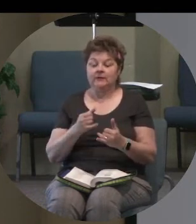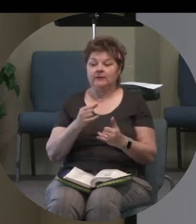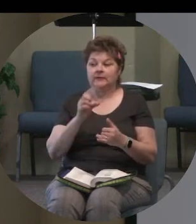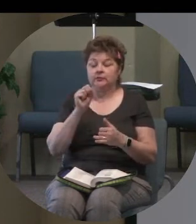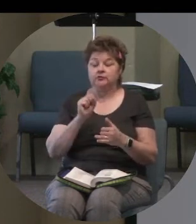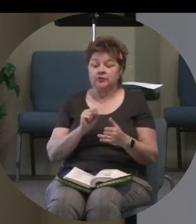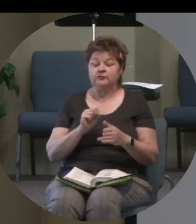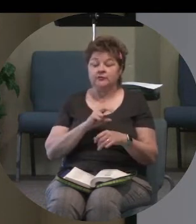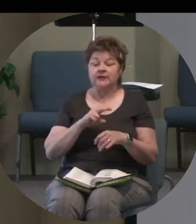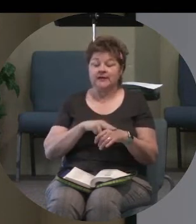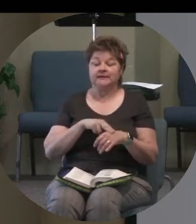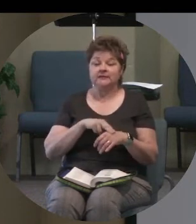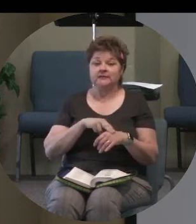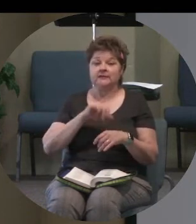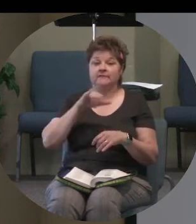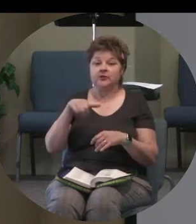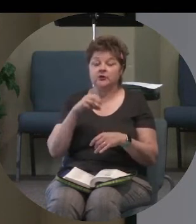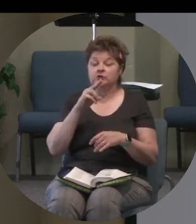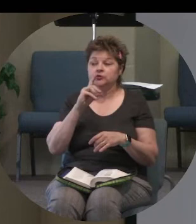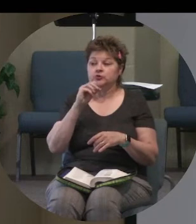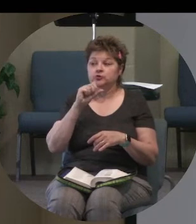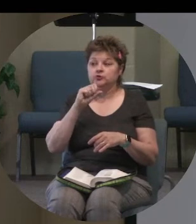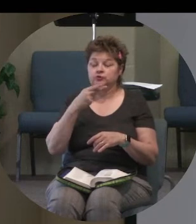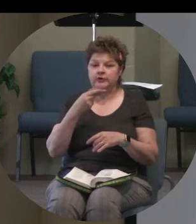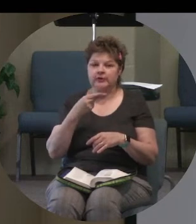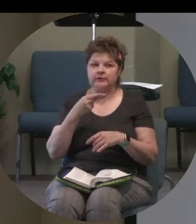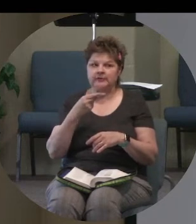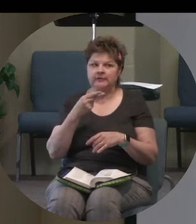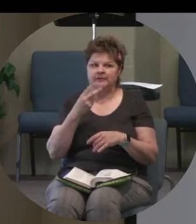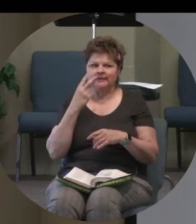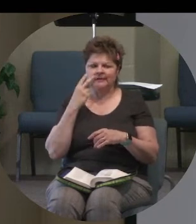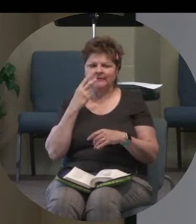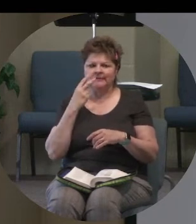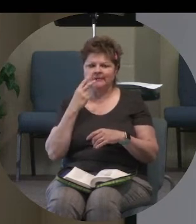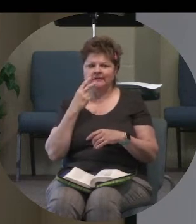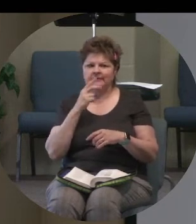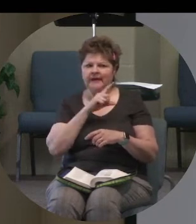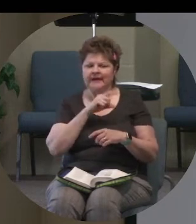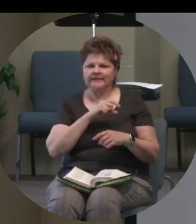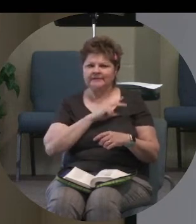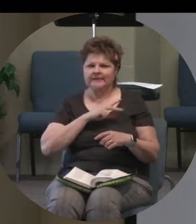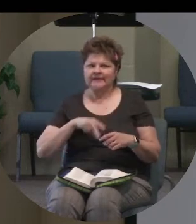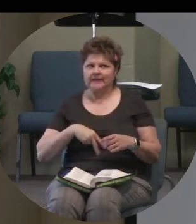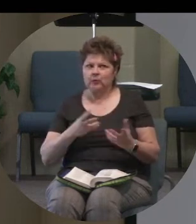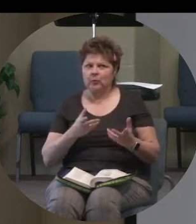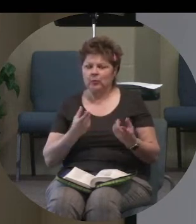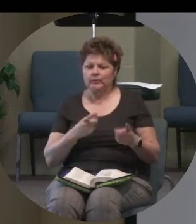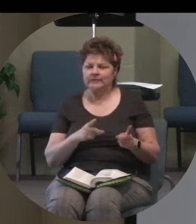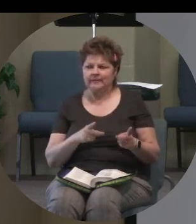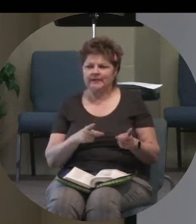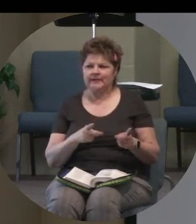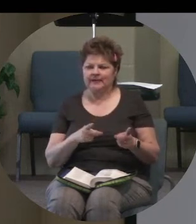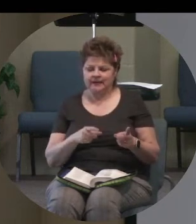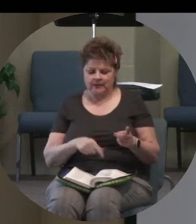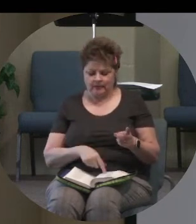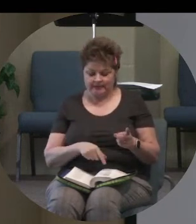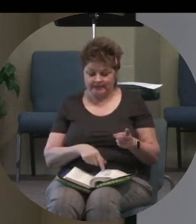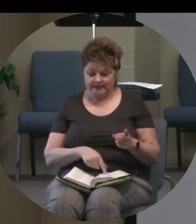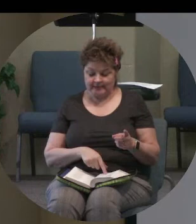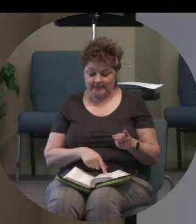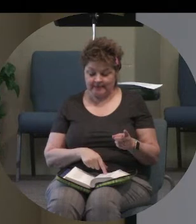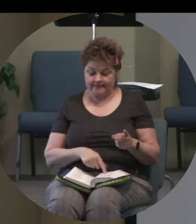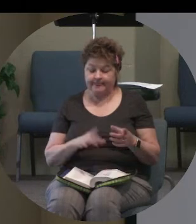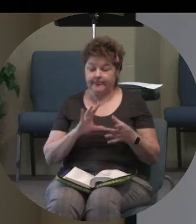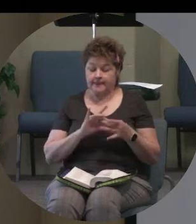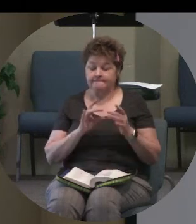to King Hezekiah going, hey, what's going on? And we enter into this scene where a messenger has been